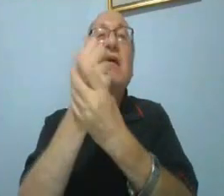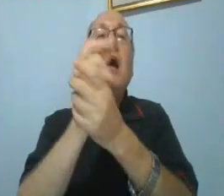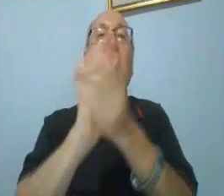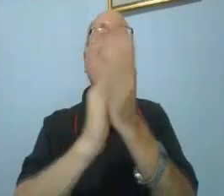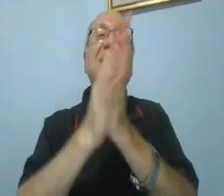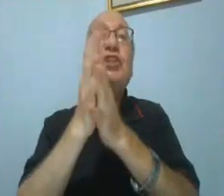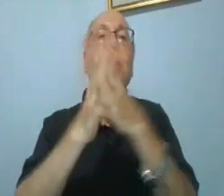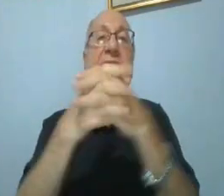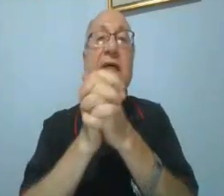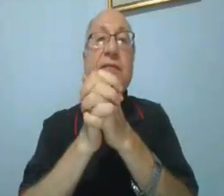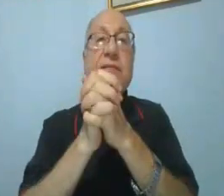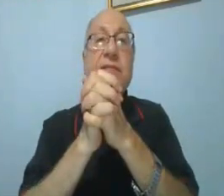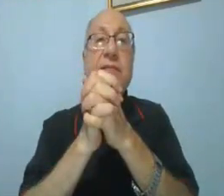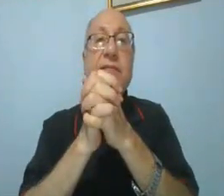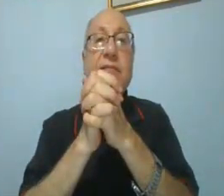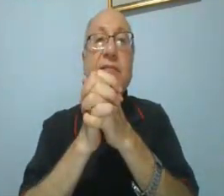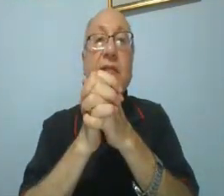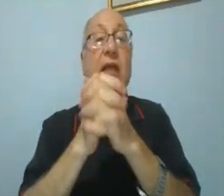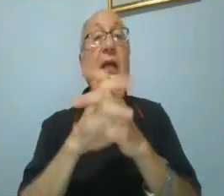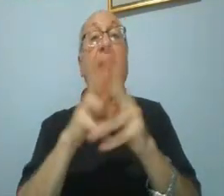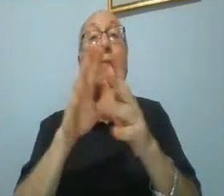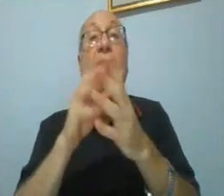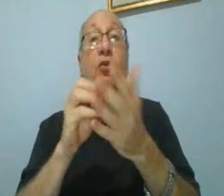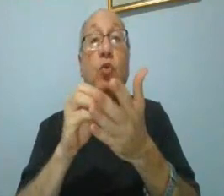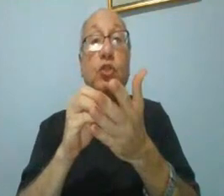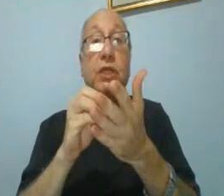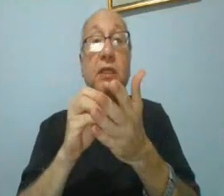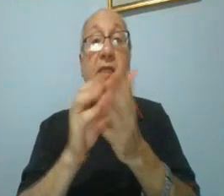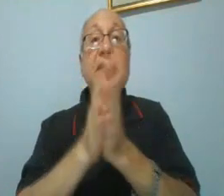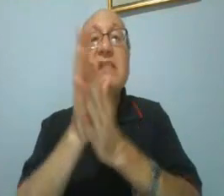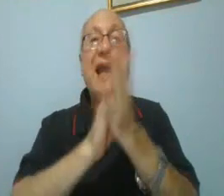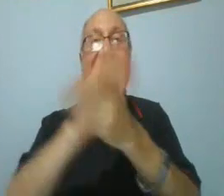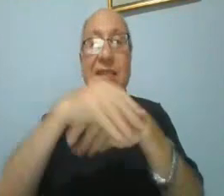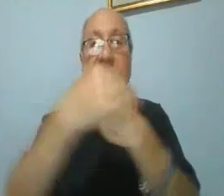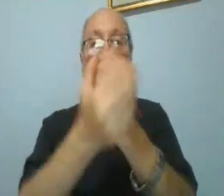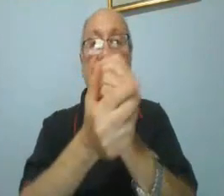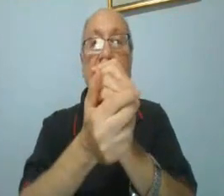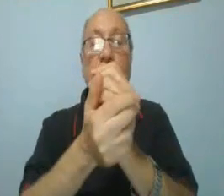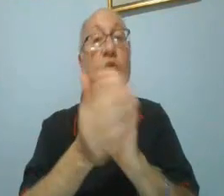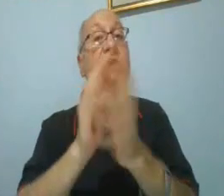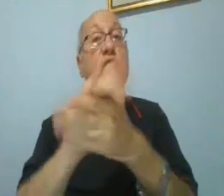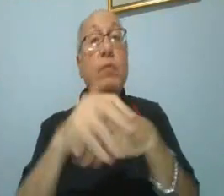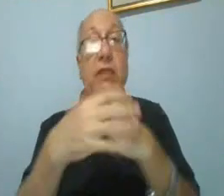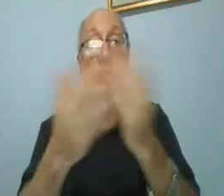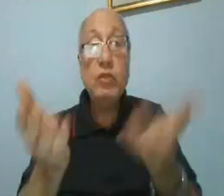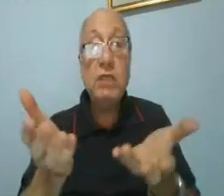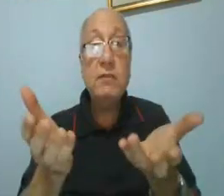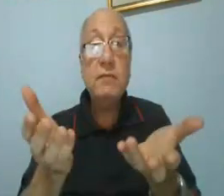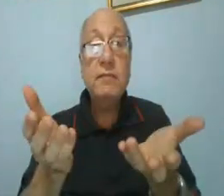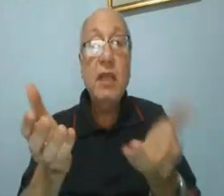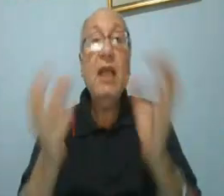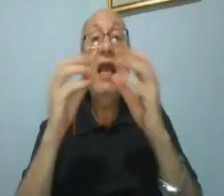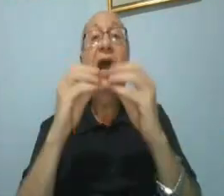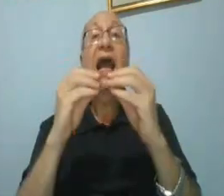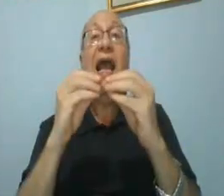hand hygiene. By washing the hands with soap and